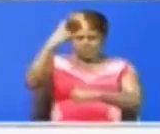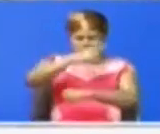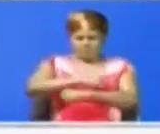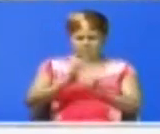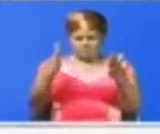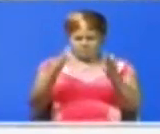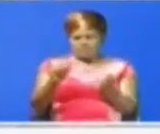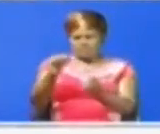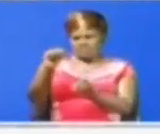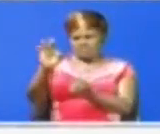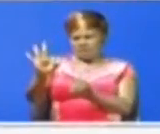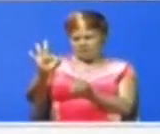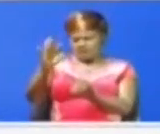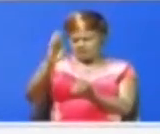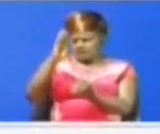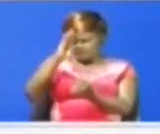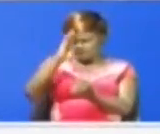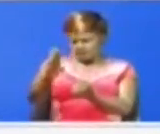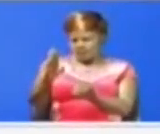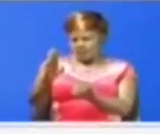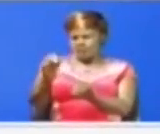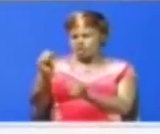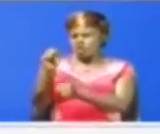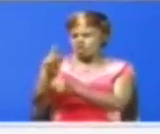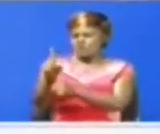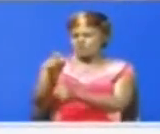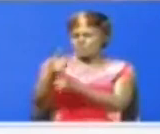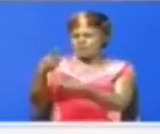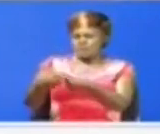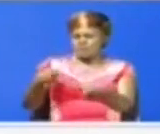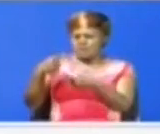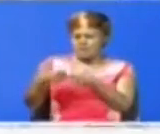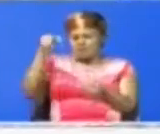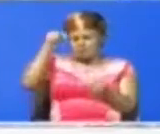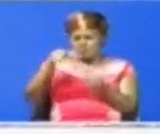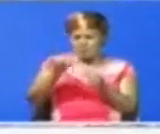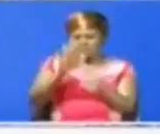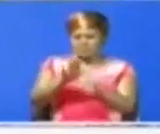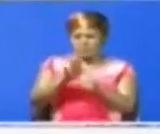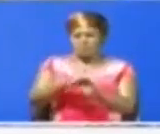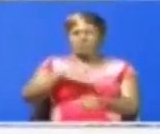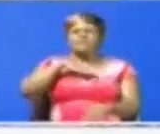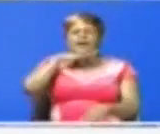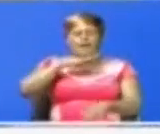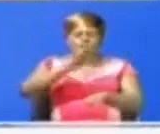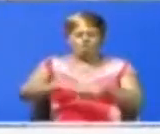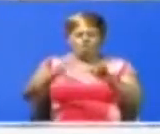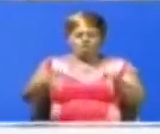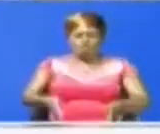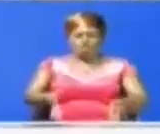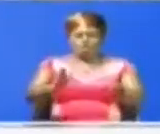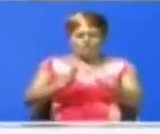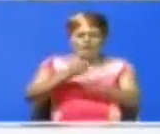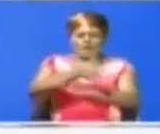on the third Sunday of November every year to remember the millions of people killed and injured on the roads across the